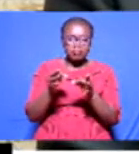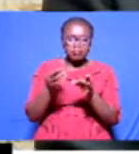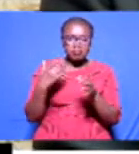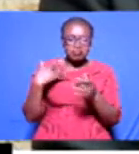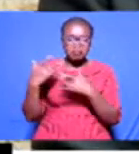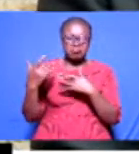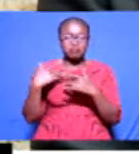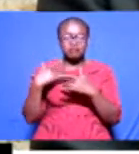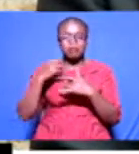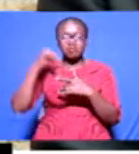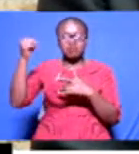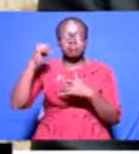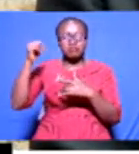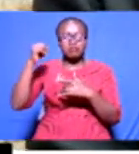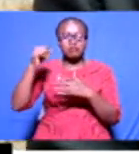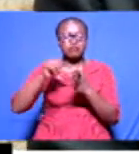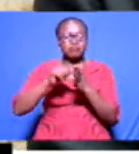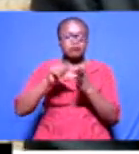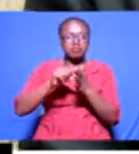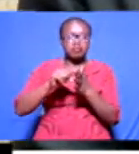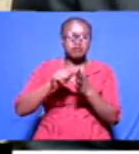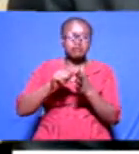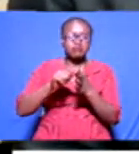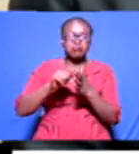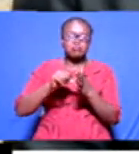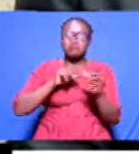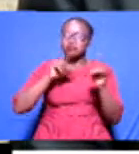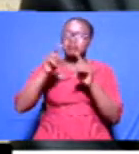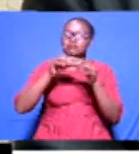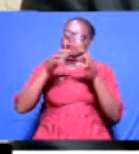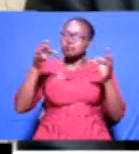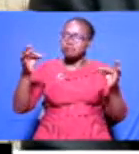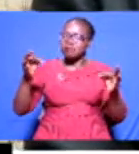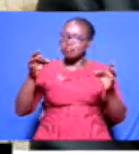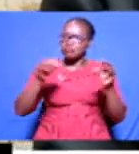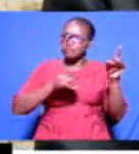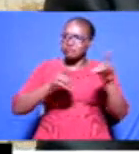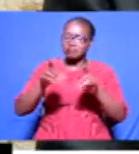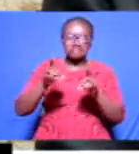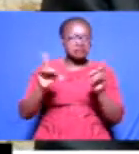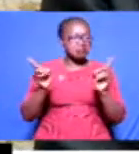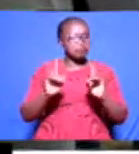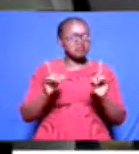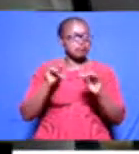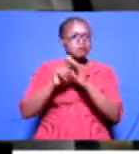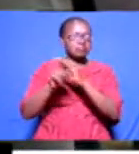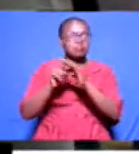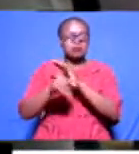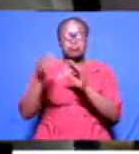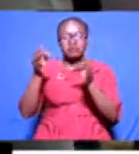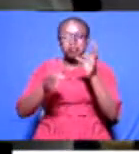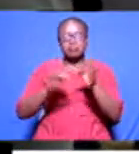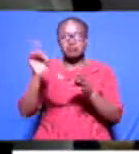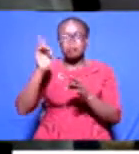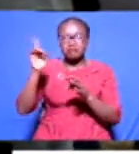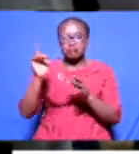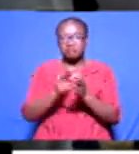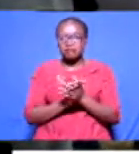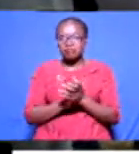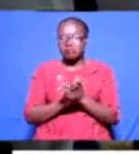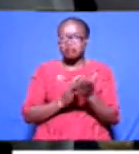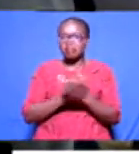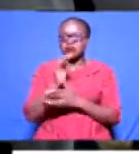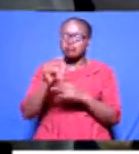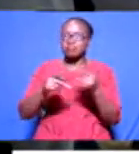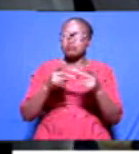disputes without having to travel long distances to access justice in Nairobi. In order to ensure the process